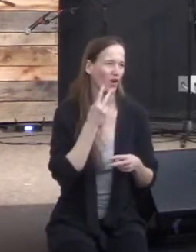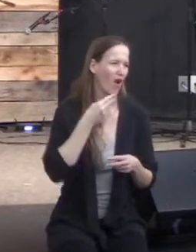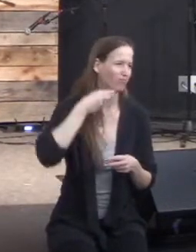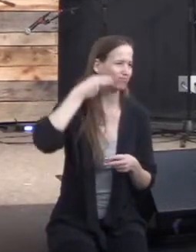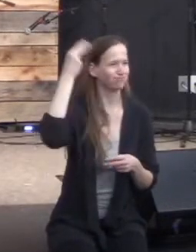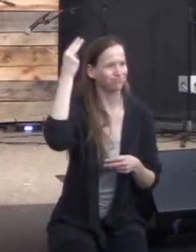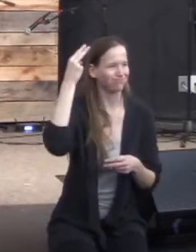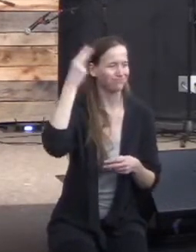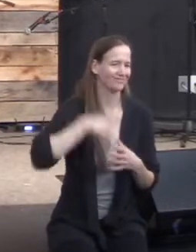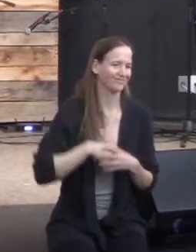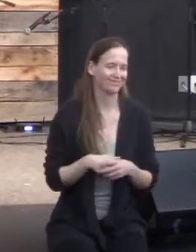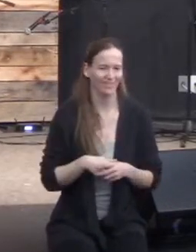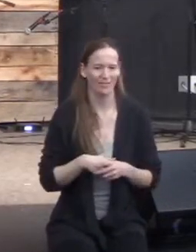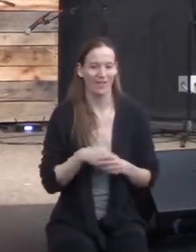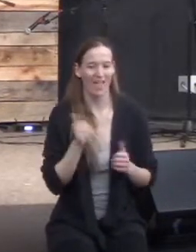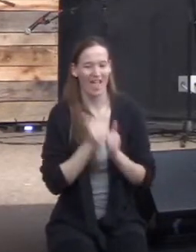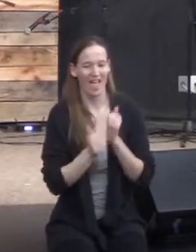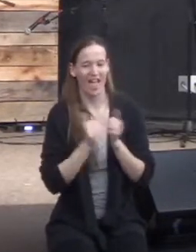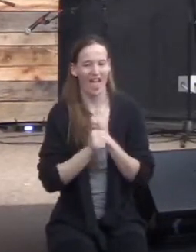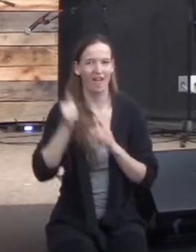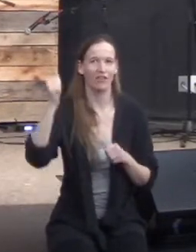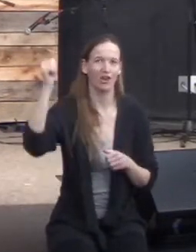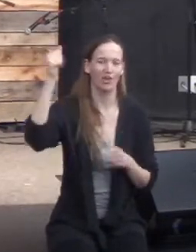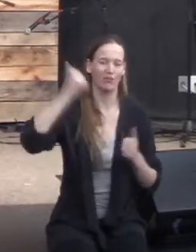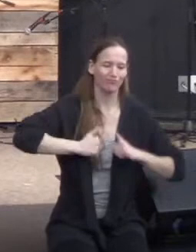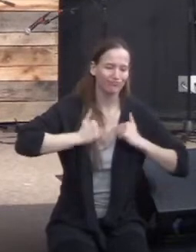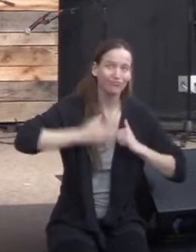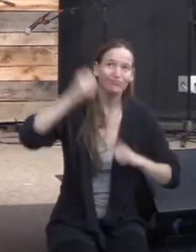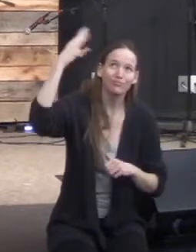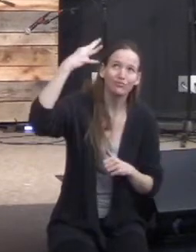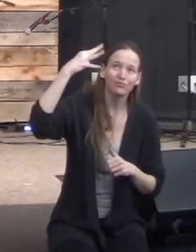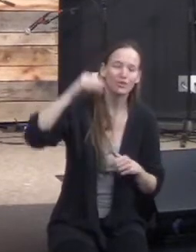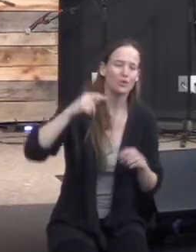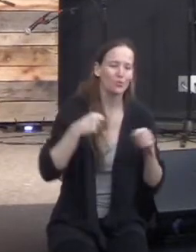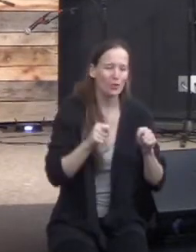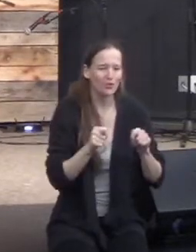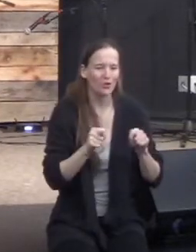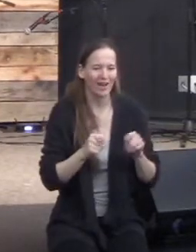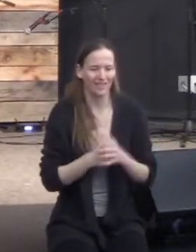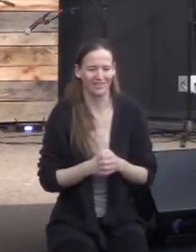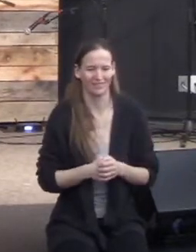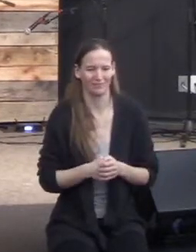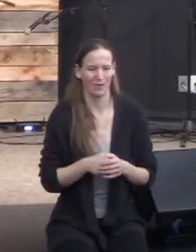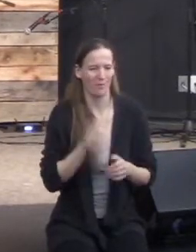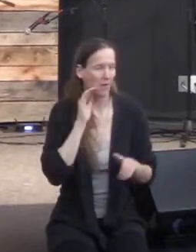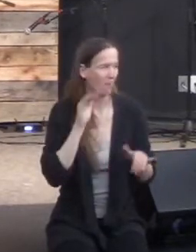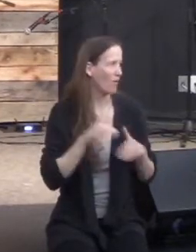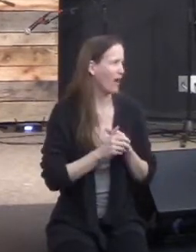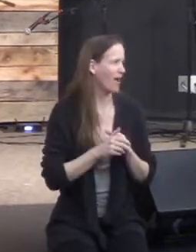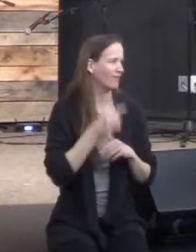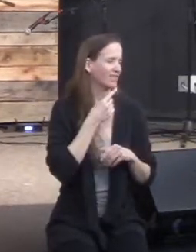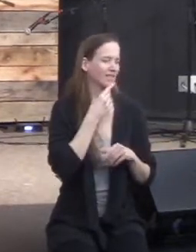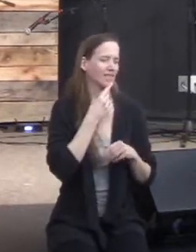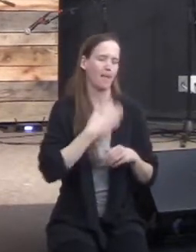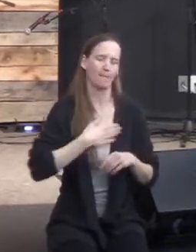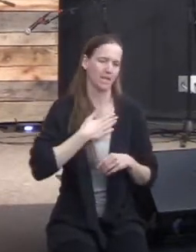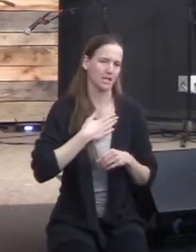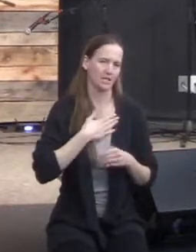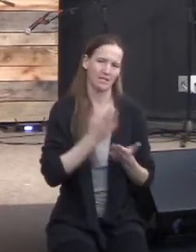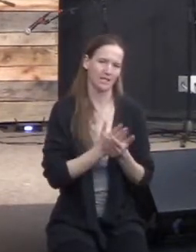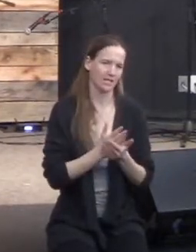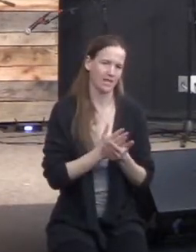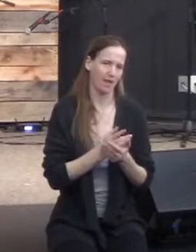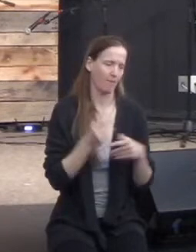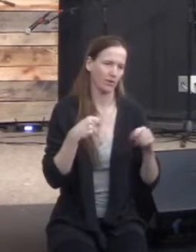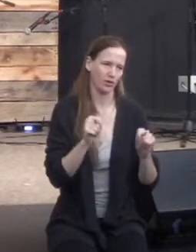Every shower, I'm going to be like, can I pull it off? Can I pull it off? And my wife will be going, please, please do not. Please do not